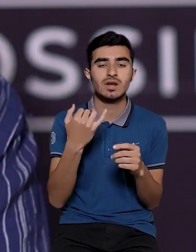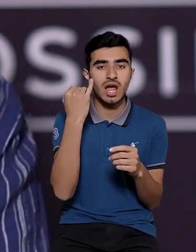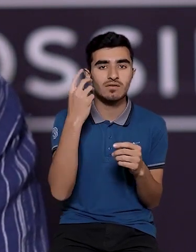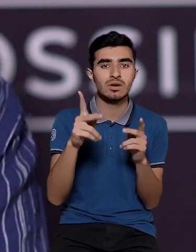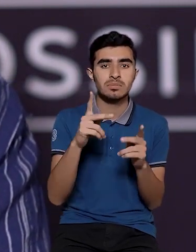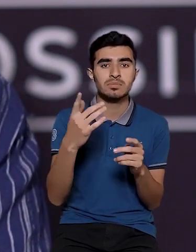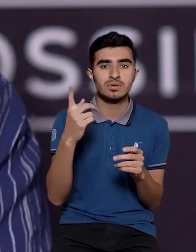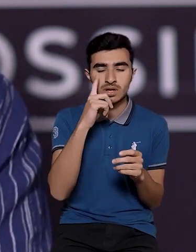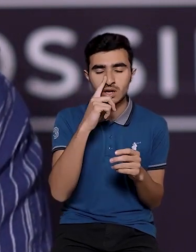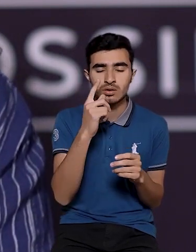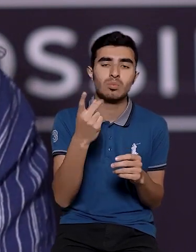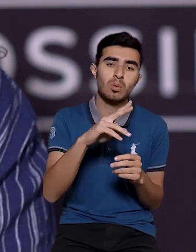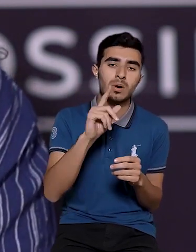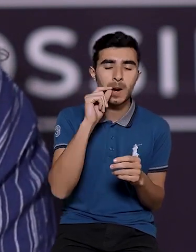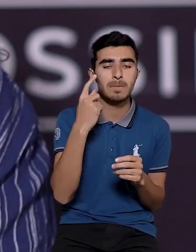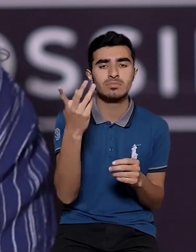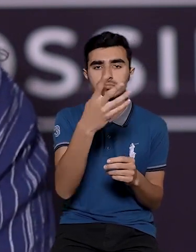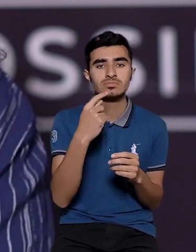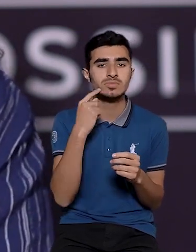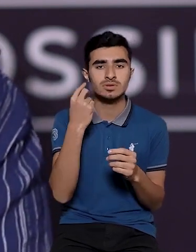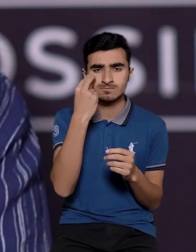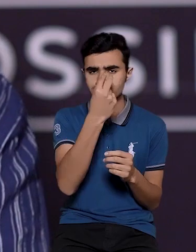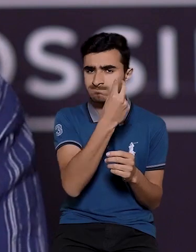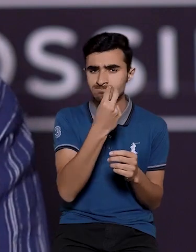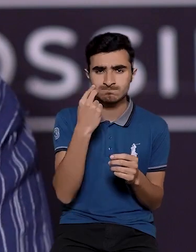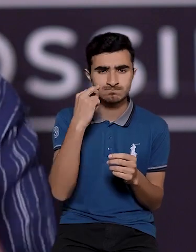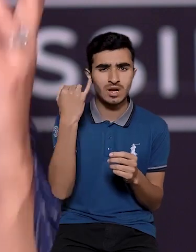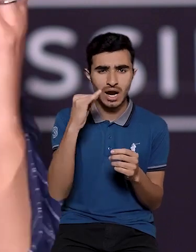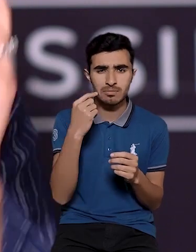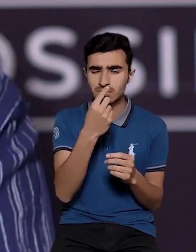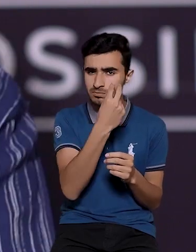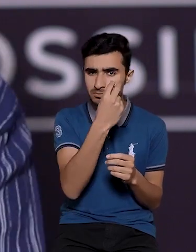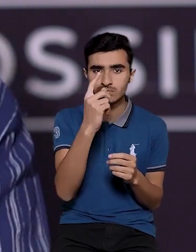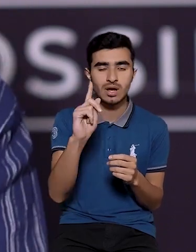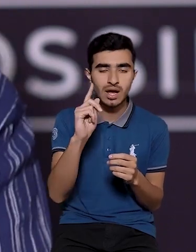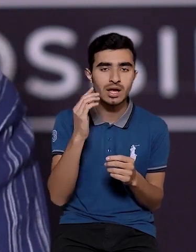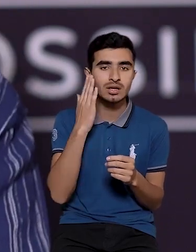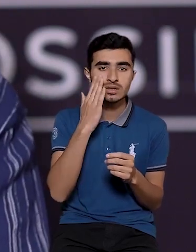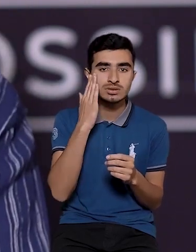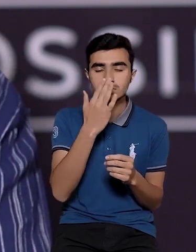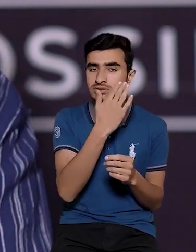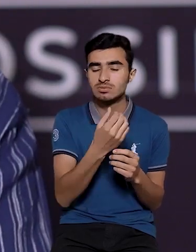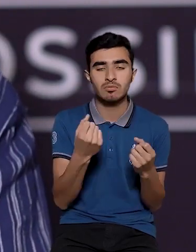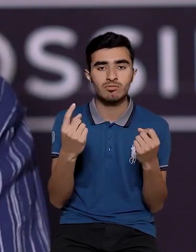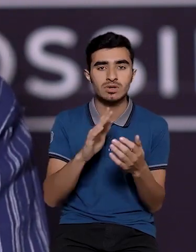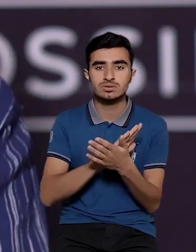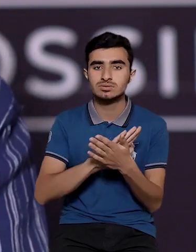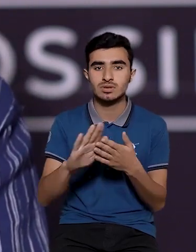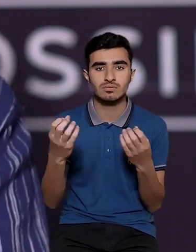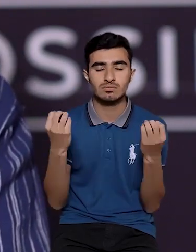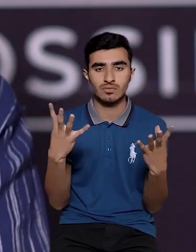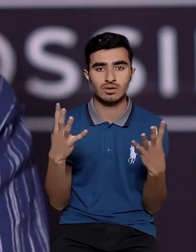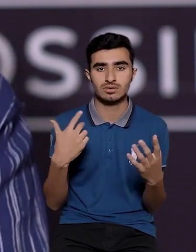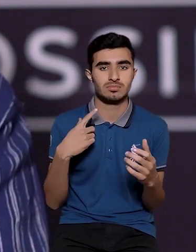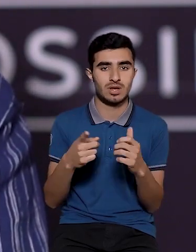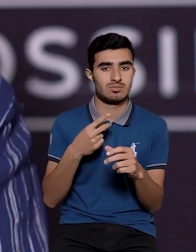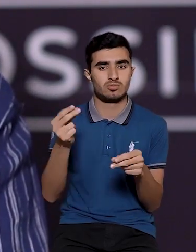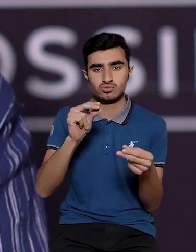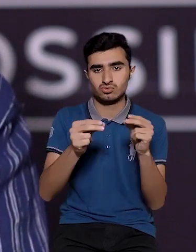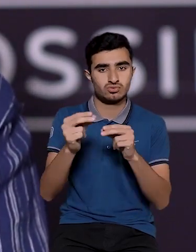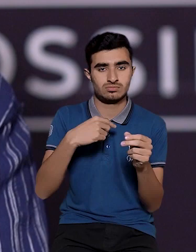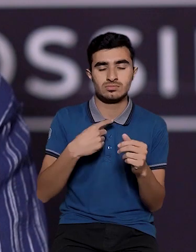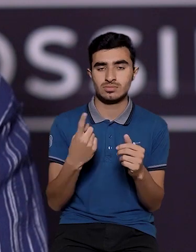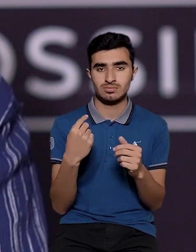I have a version for anti-aging. So I have ladies who, and even men who apply it to their face.